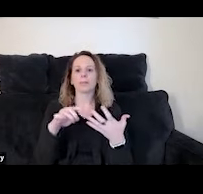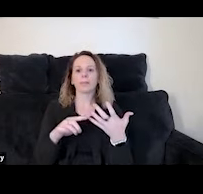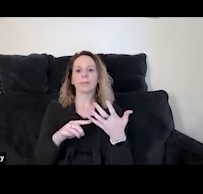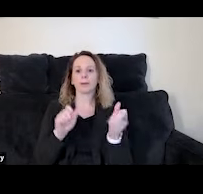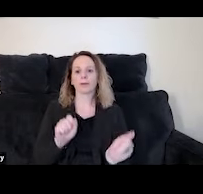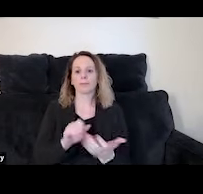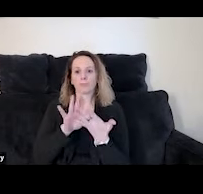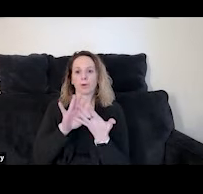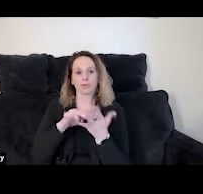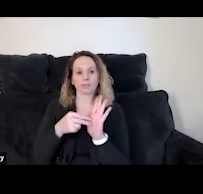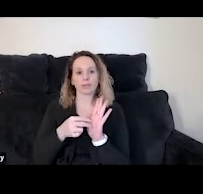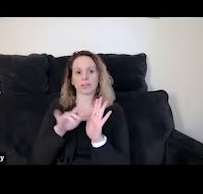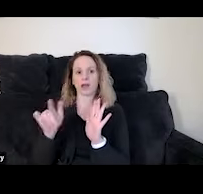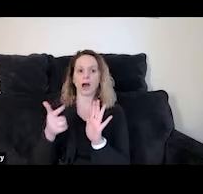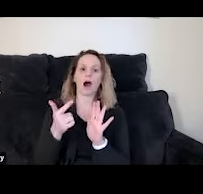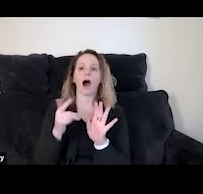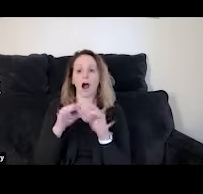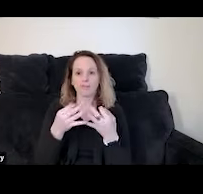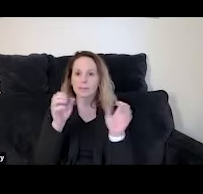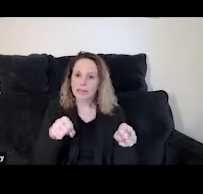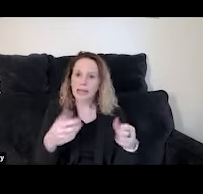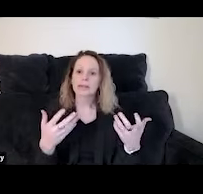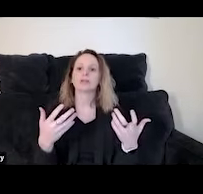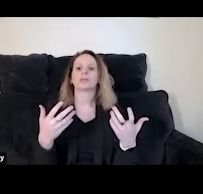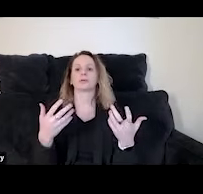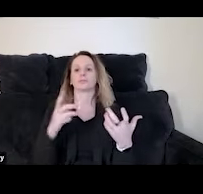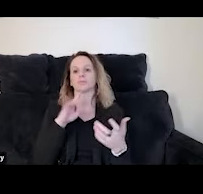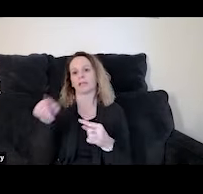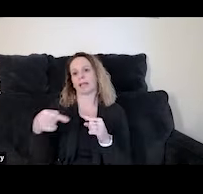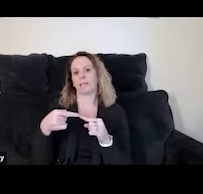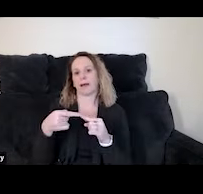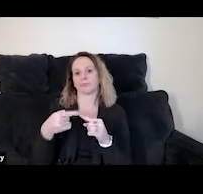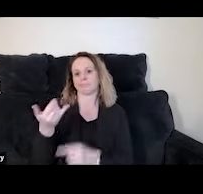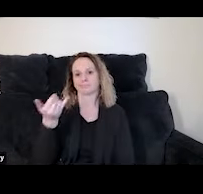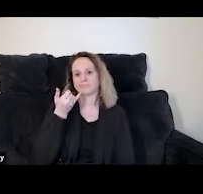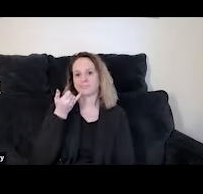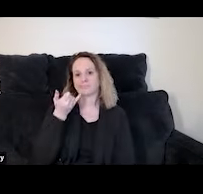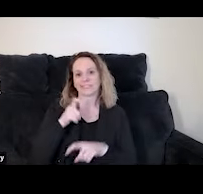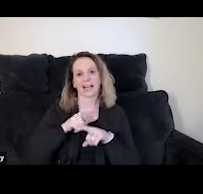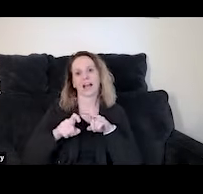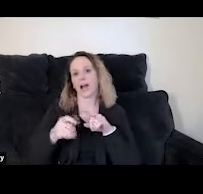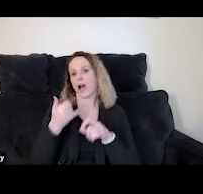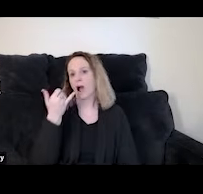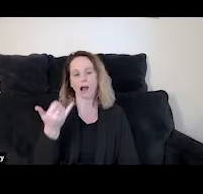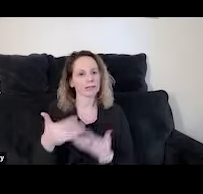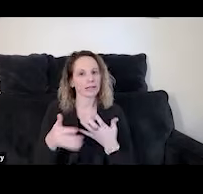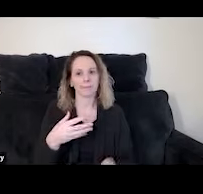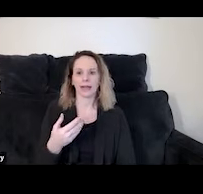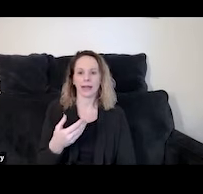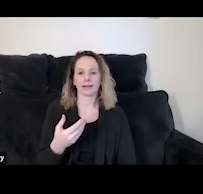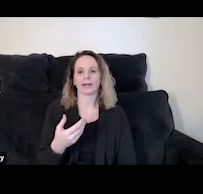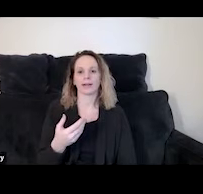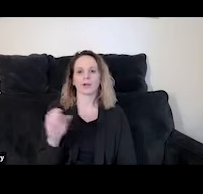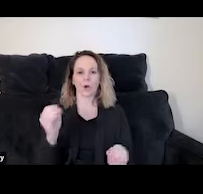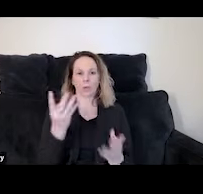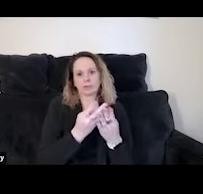all youth are eligible, all families are eligible. That it's really about picking up the phone, calling and ask for help. There's no one that's screened out for that.